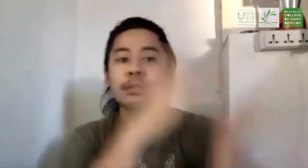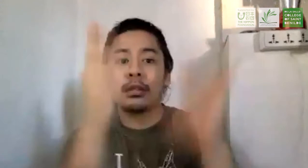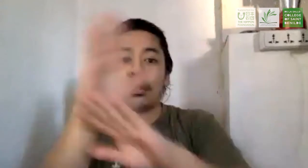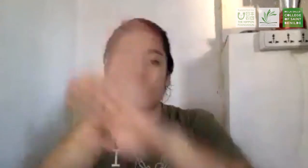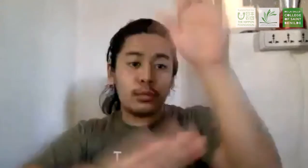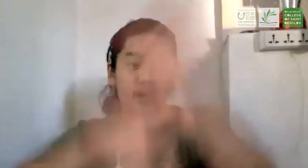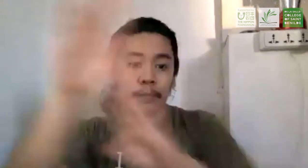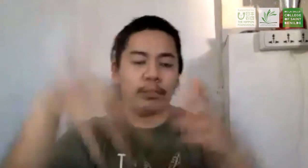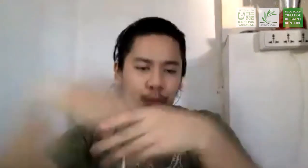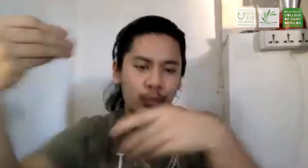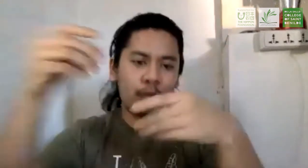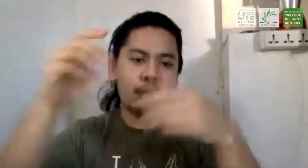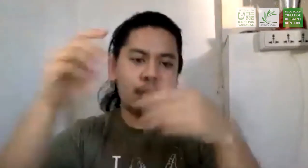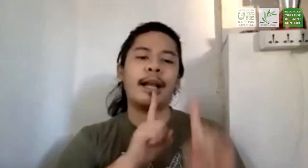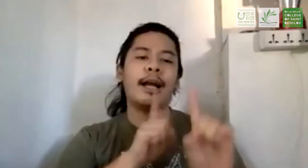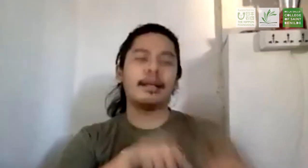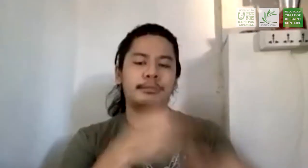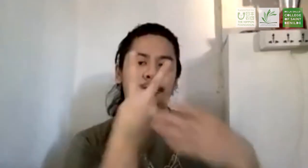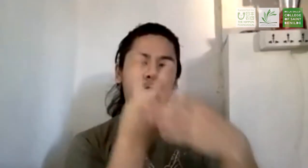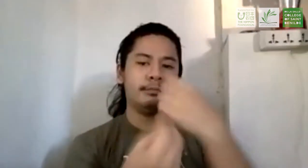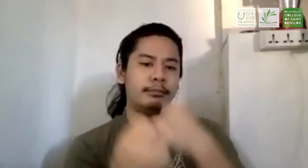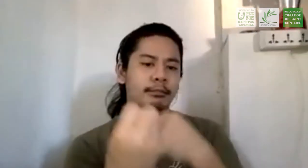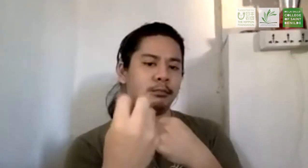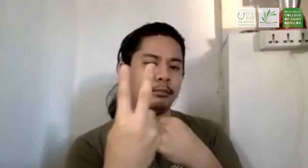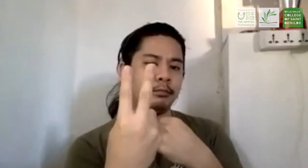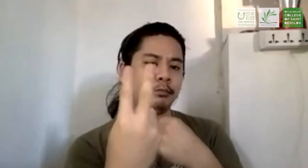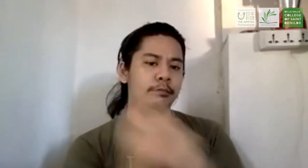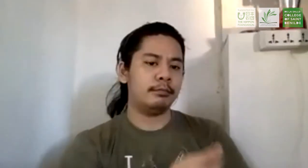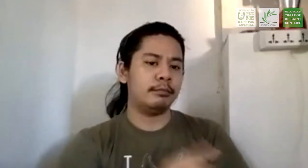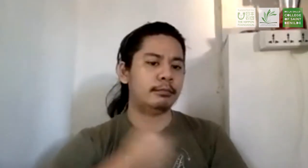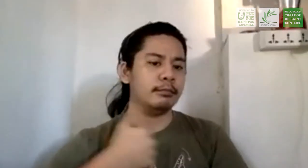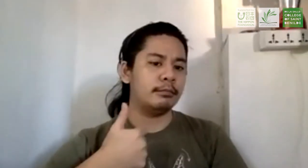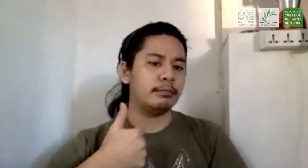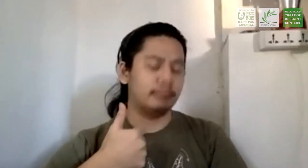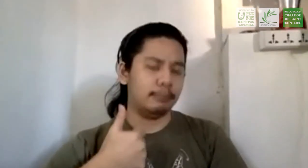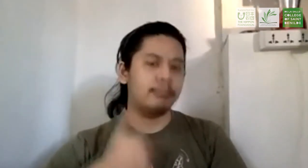outside the class. And then handbook